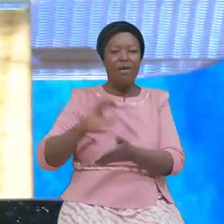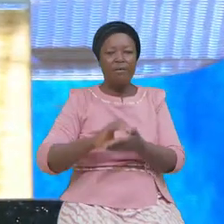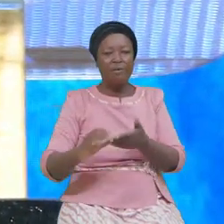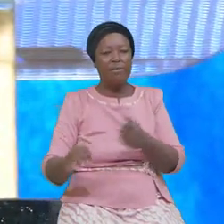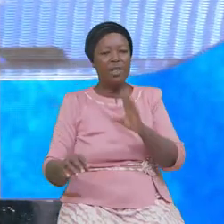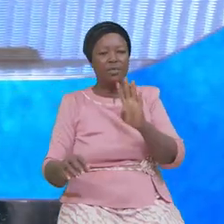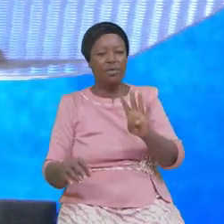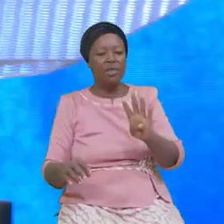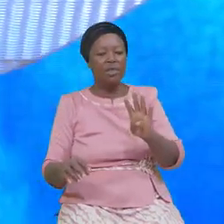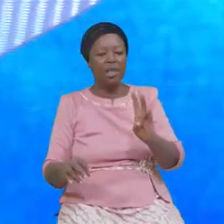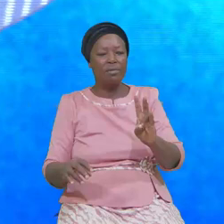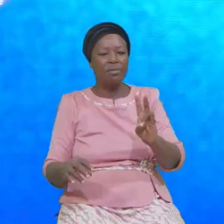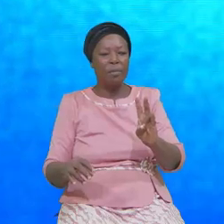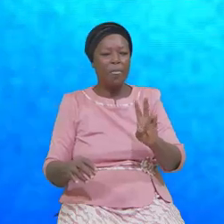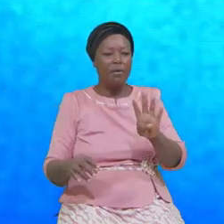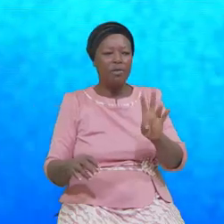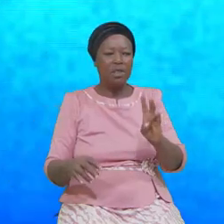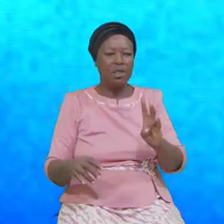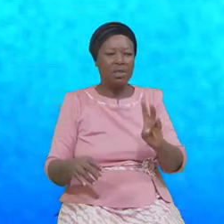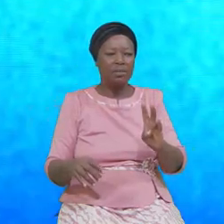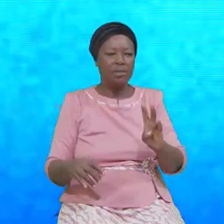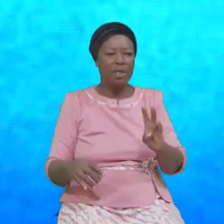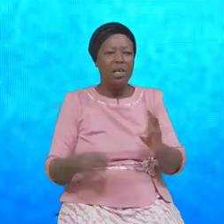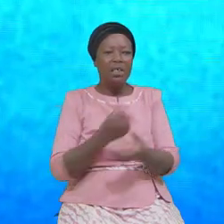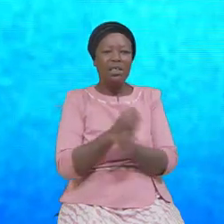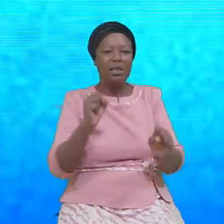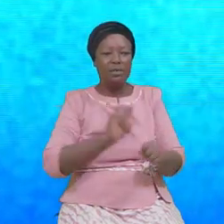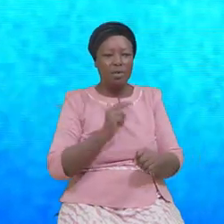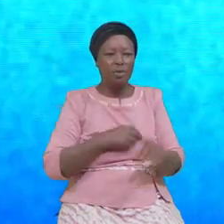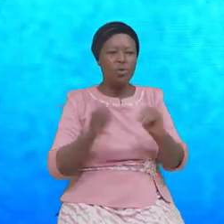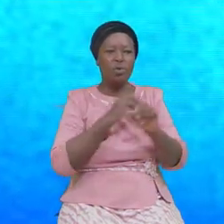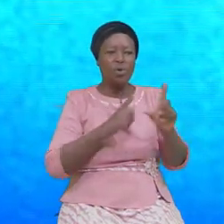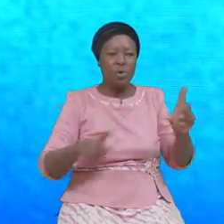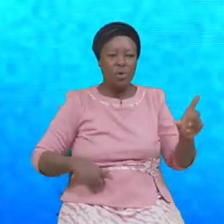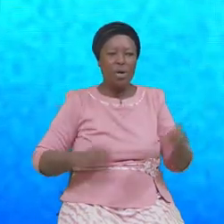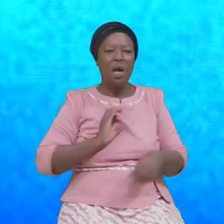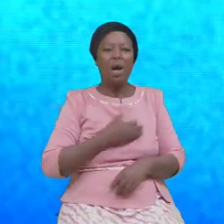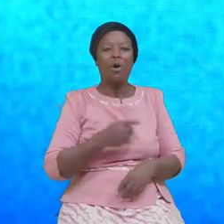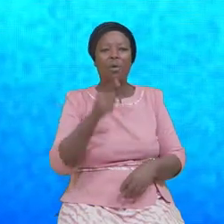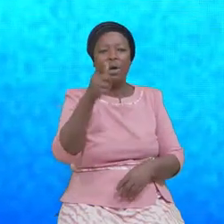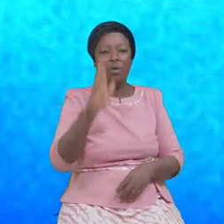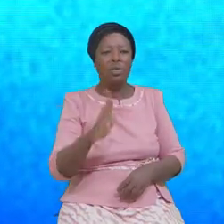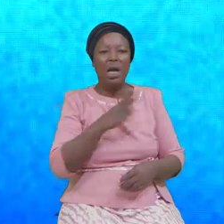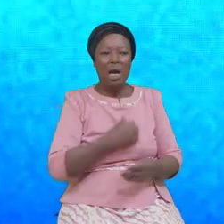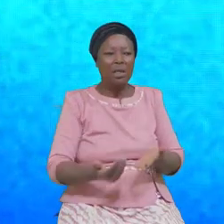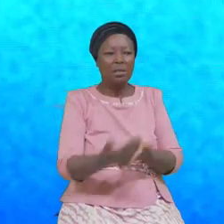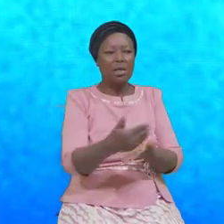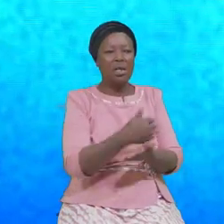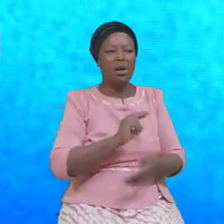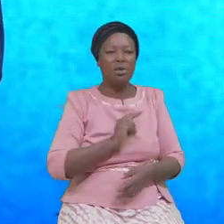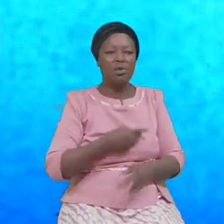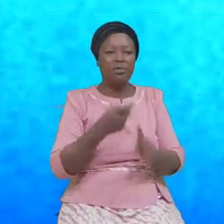verse 47, save us, O Lord our God, and gather us